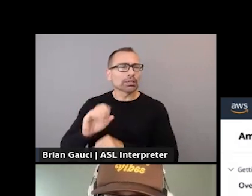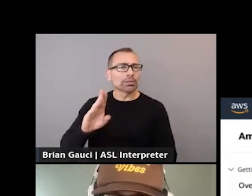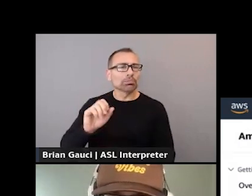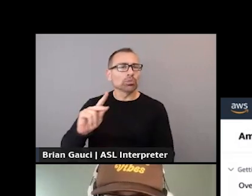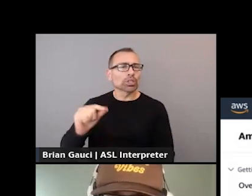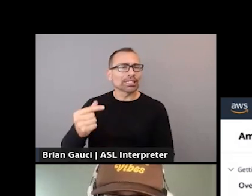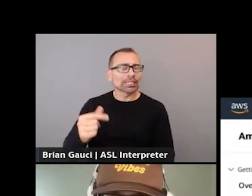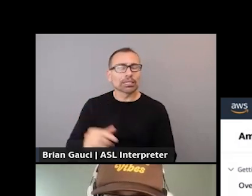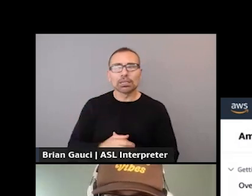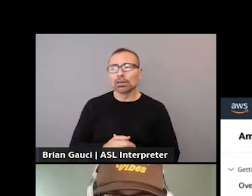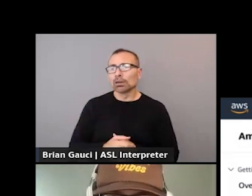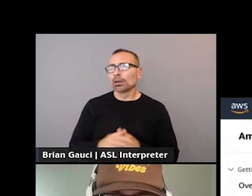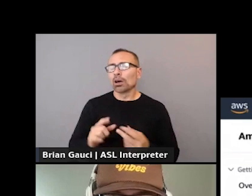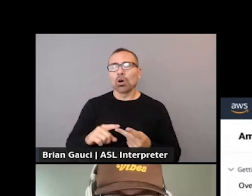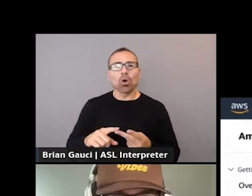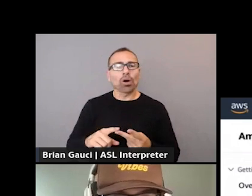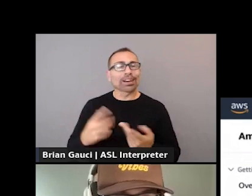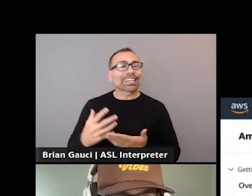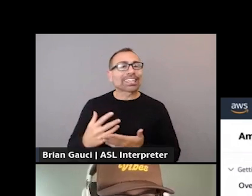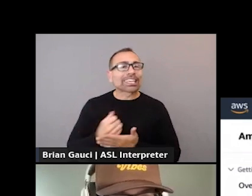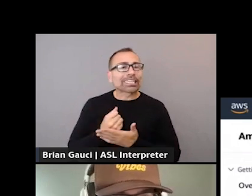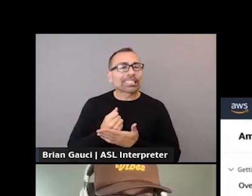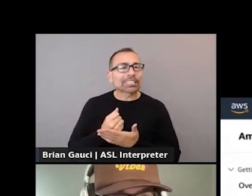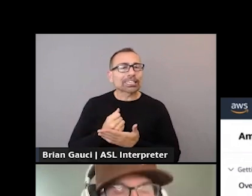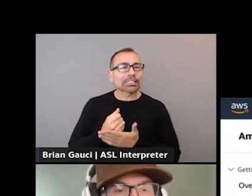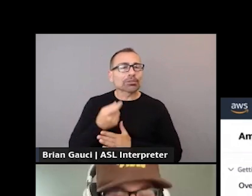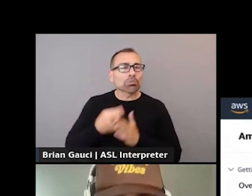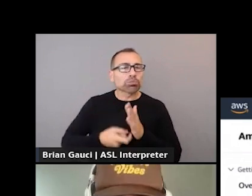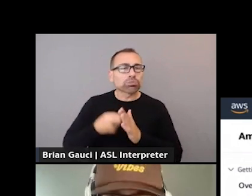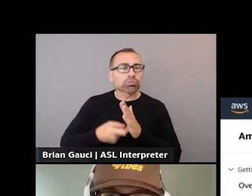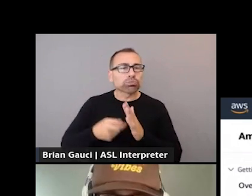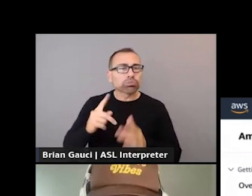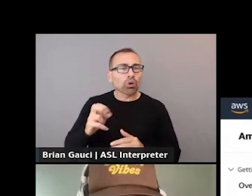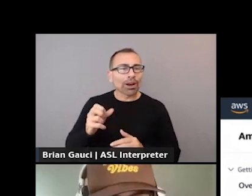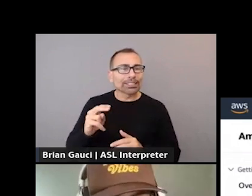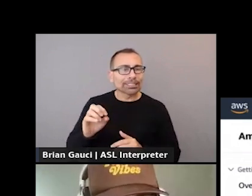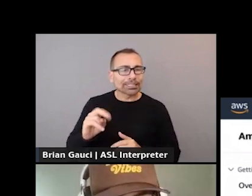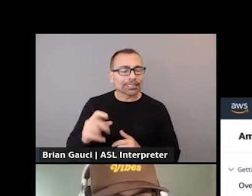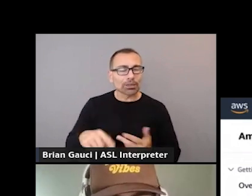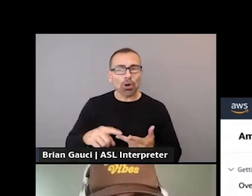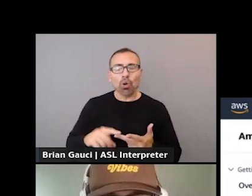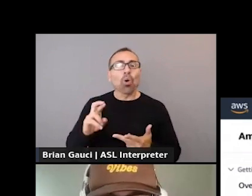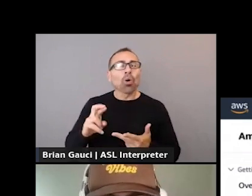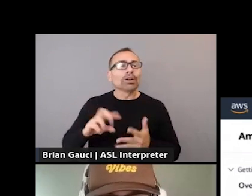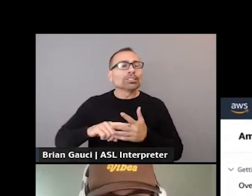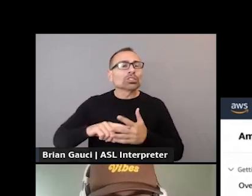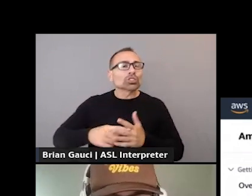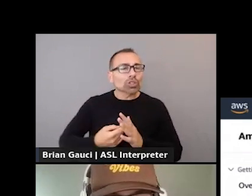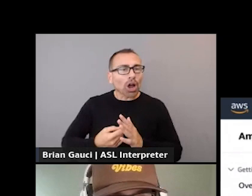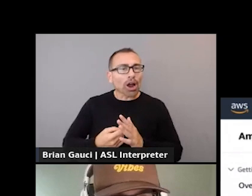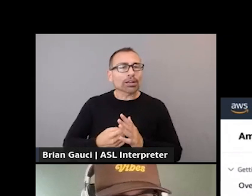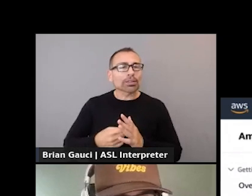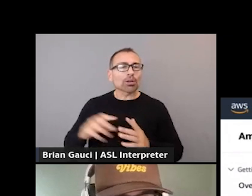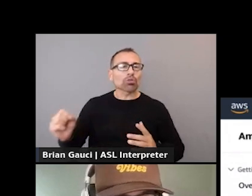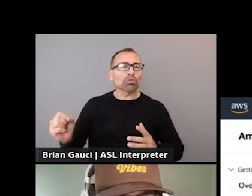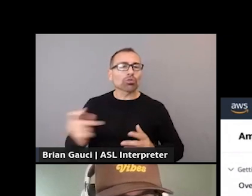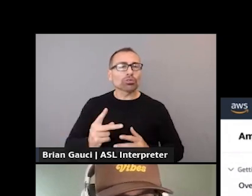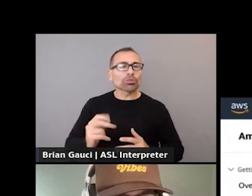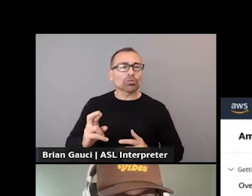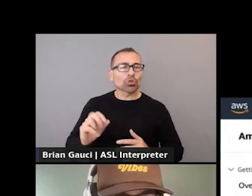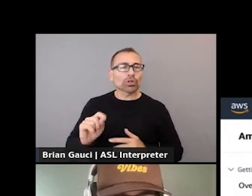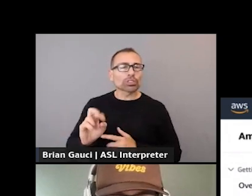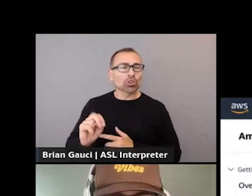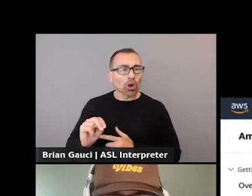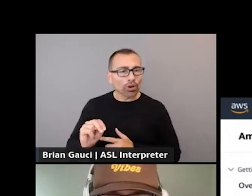get pricing for a particular product or start the return process. So then you can use these action